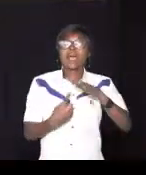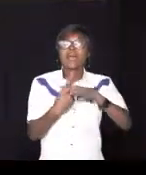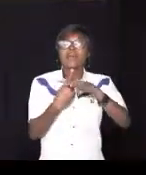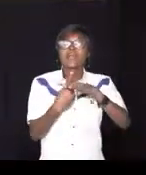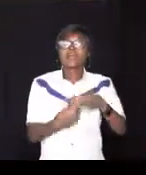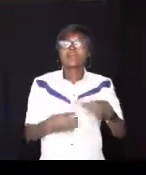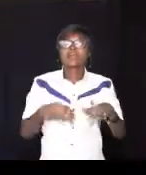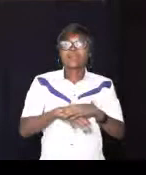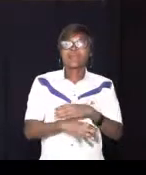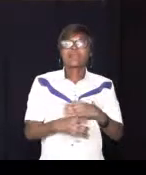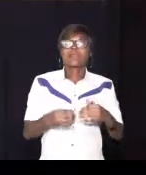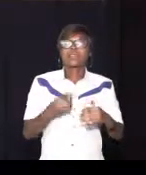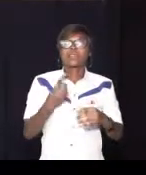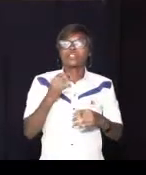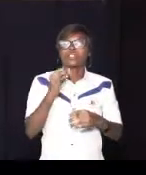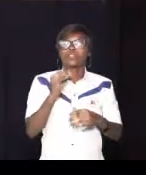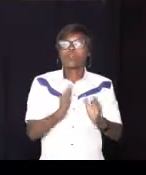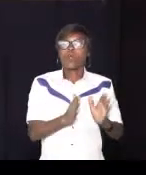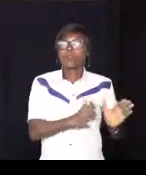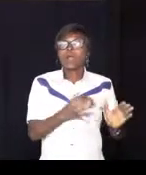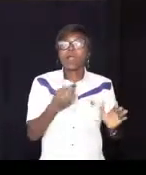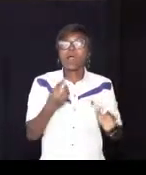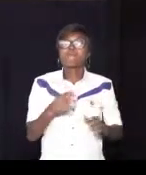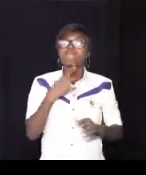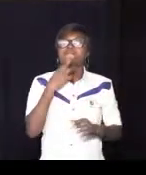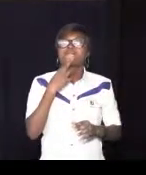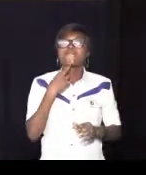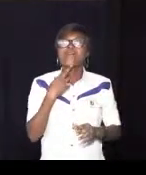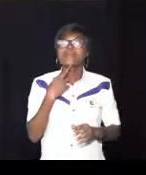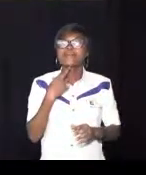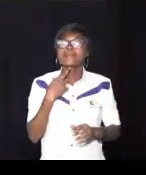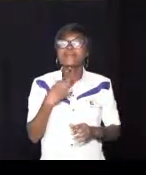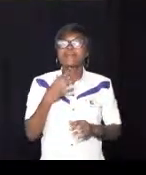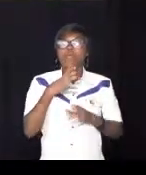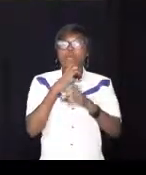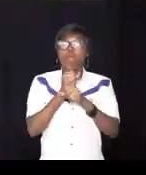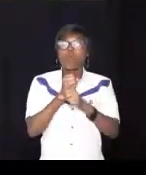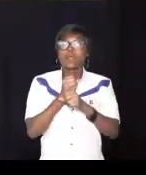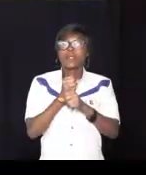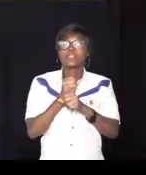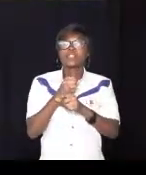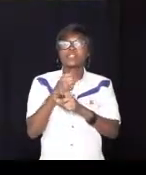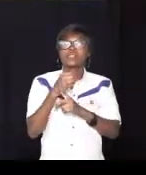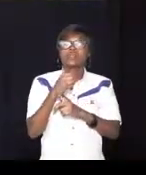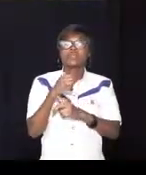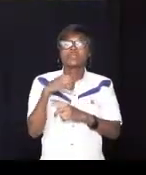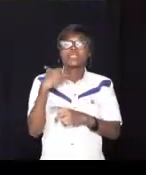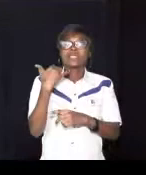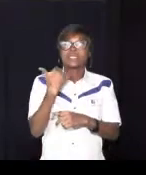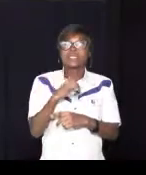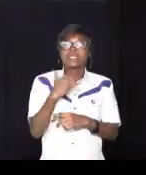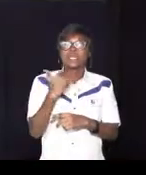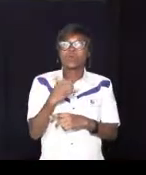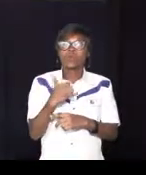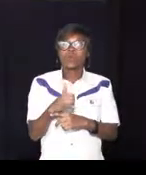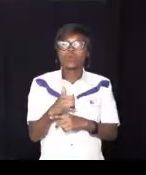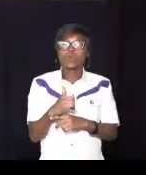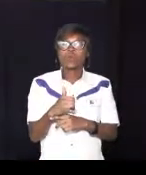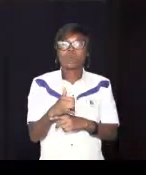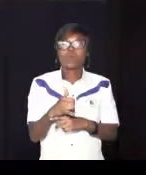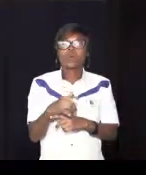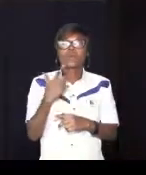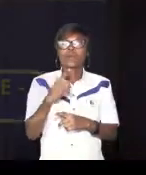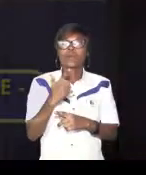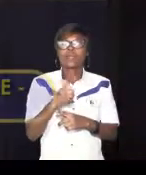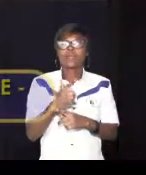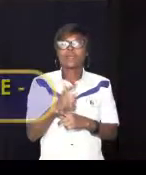the order of the 7 colors of rainbow. What are the colors? Red, orange,